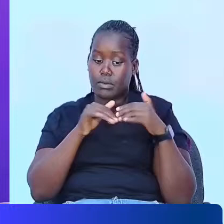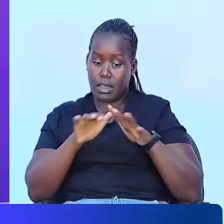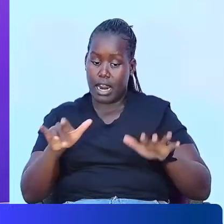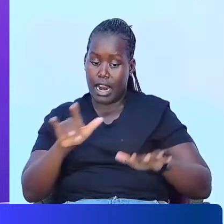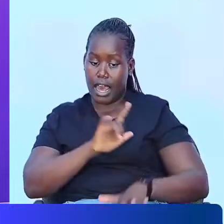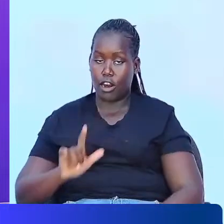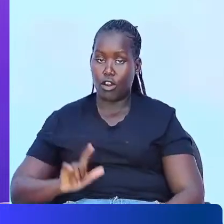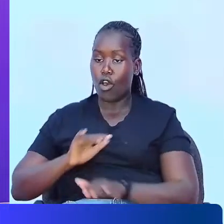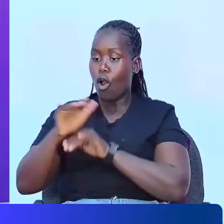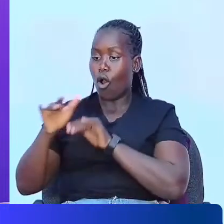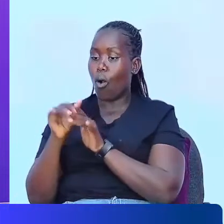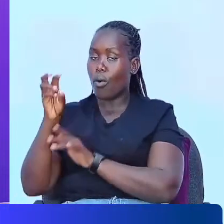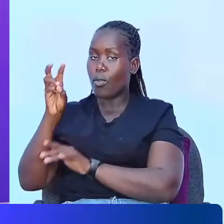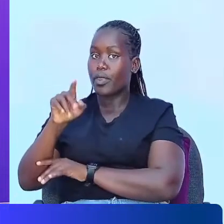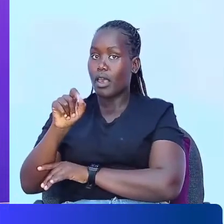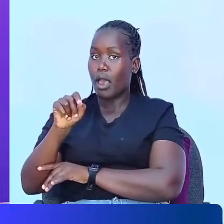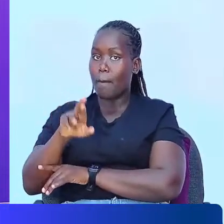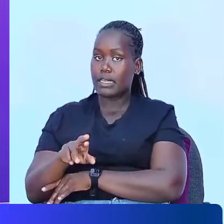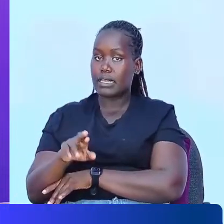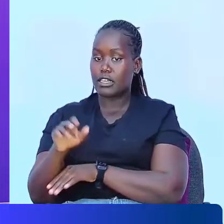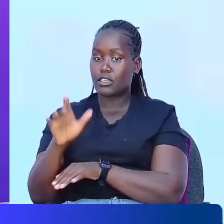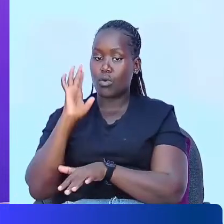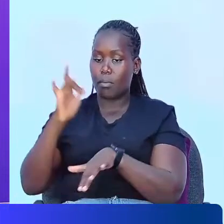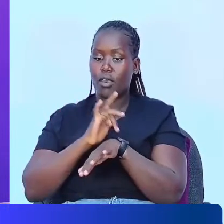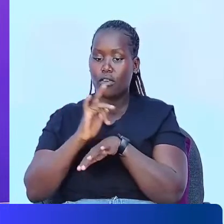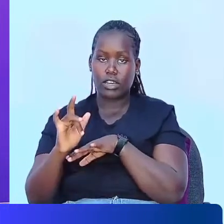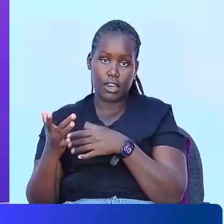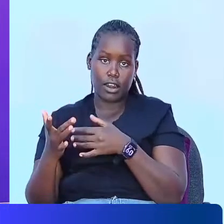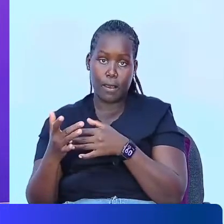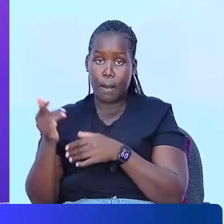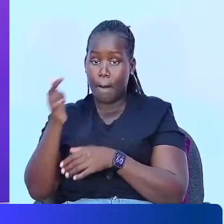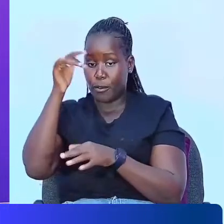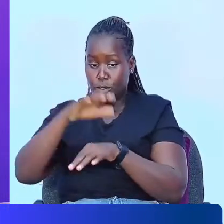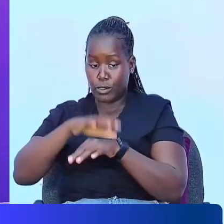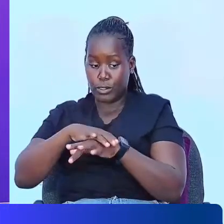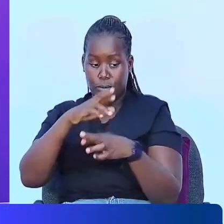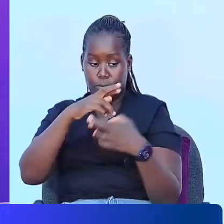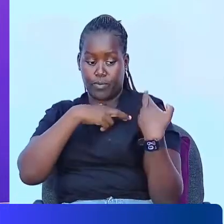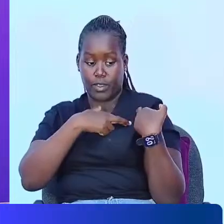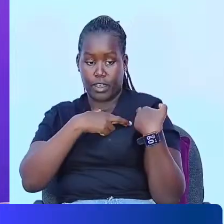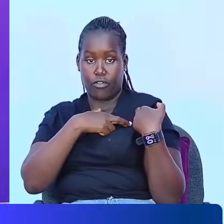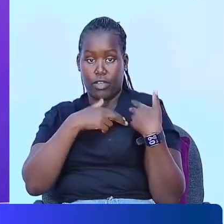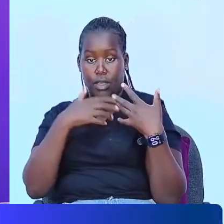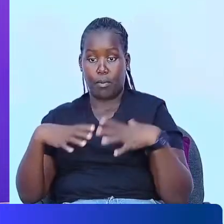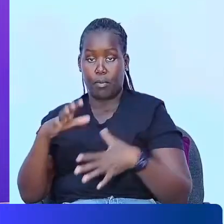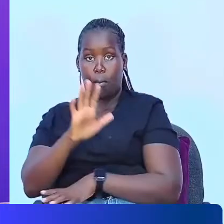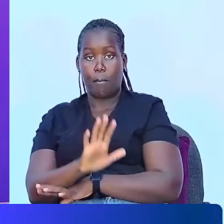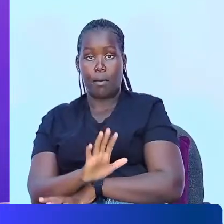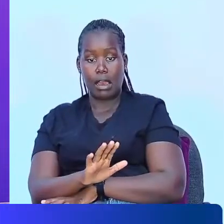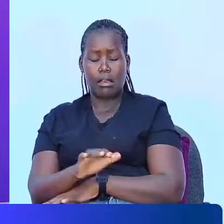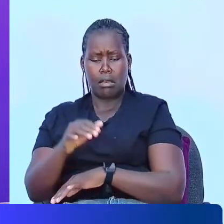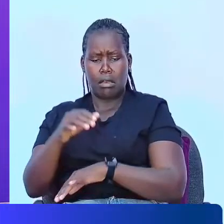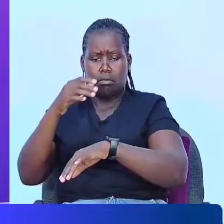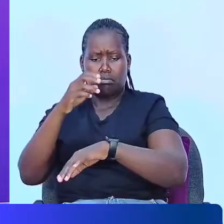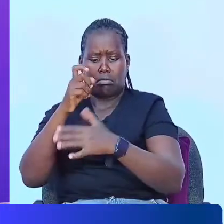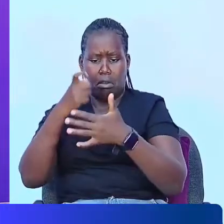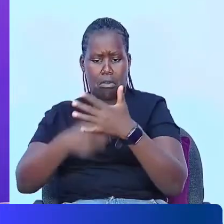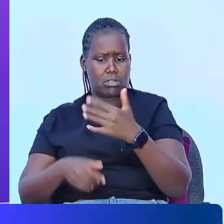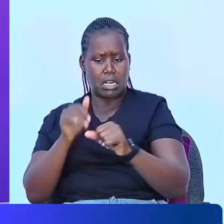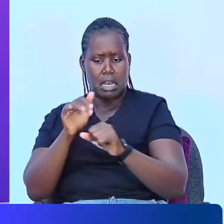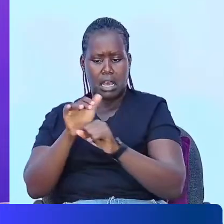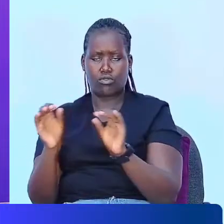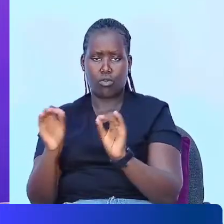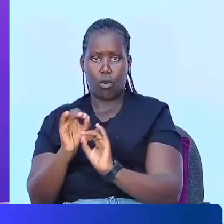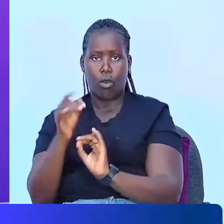affected because you are taking responsibility for your tenant. And it doesn't cost much. It doesn't cost anything, by the way, for you to